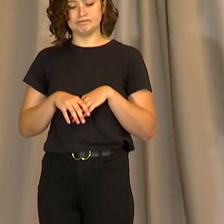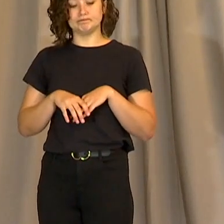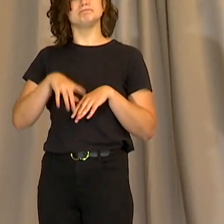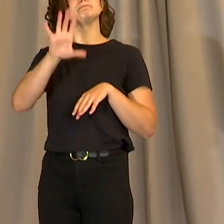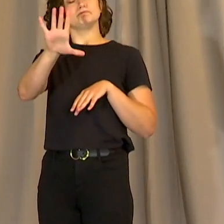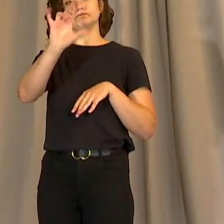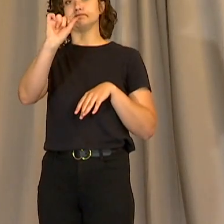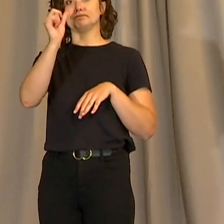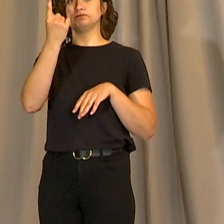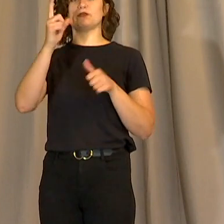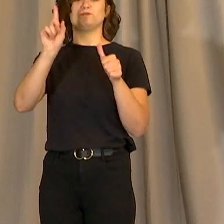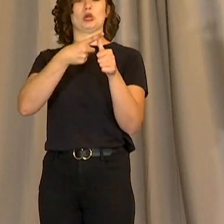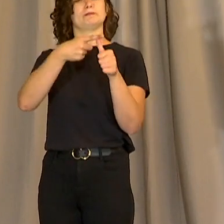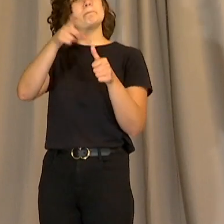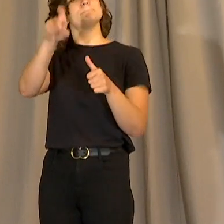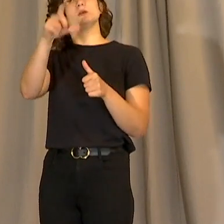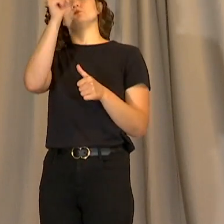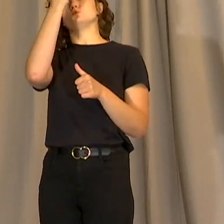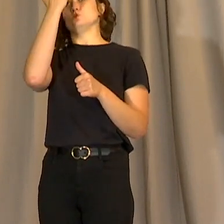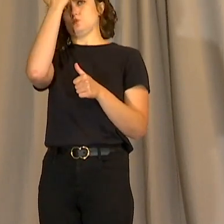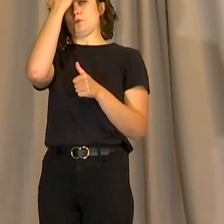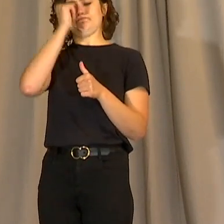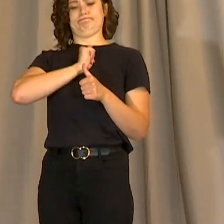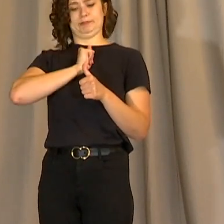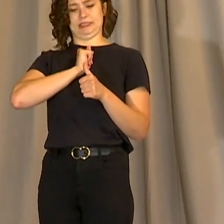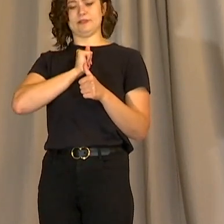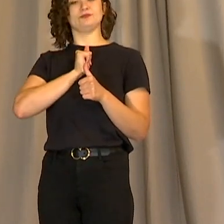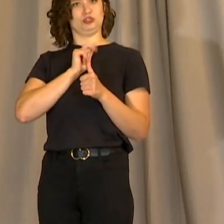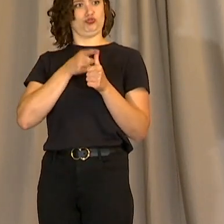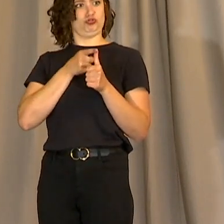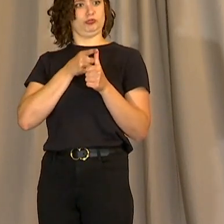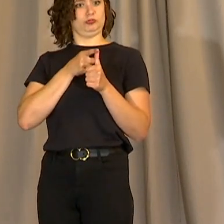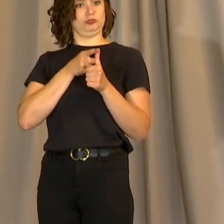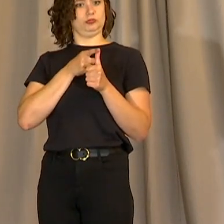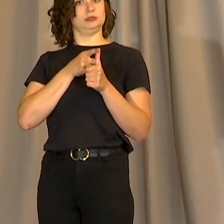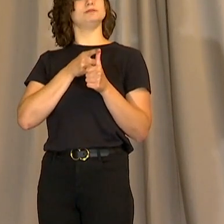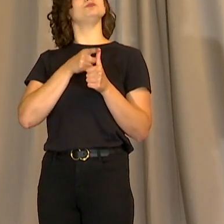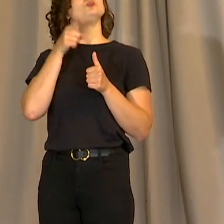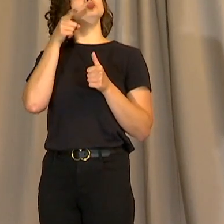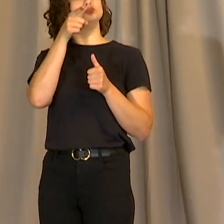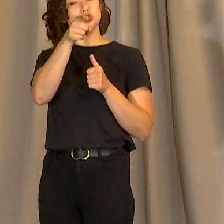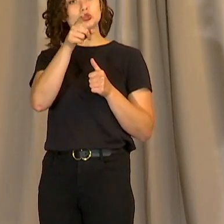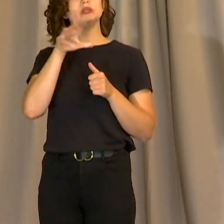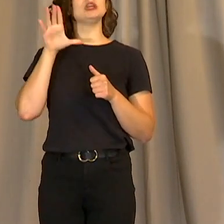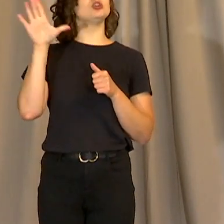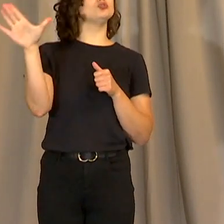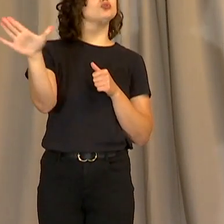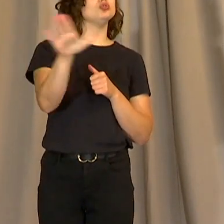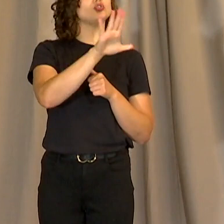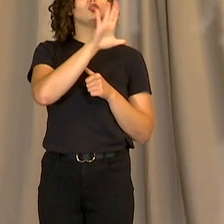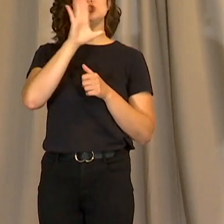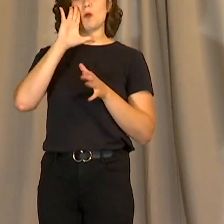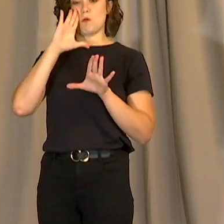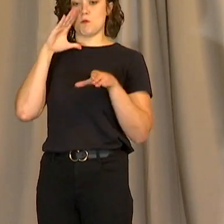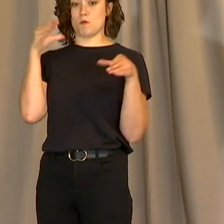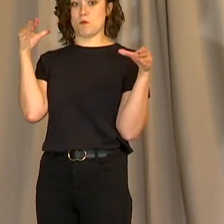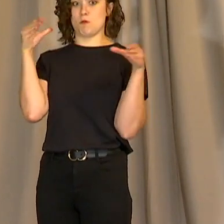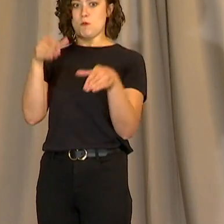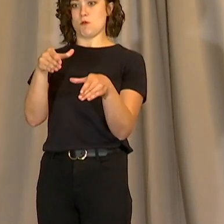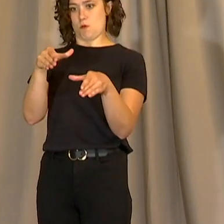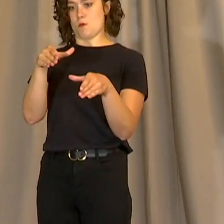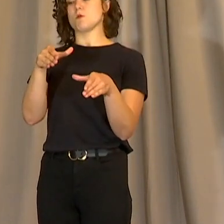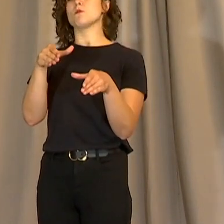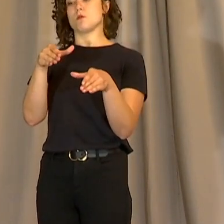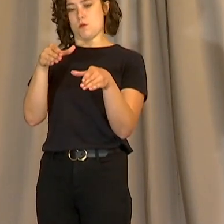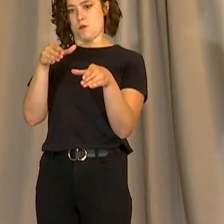you and your dominant ethnocentrism are doing harm. And if you're not cognizant of